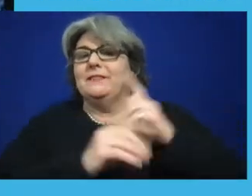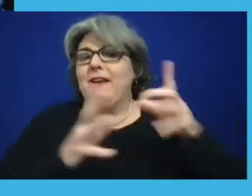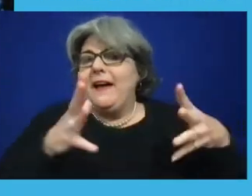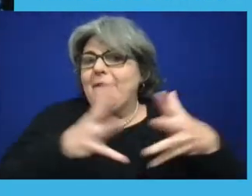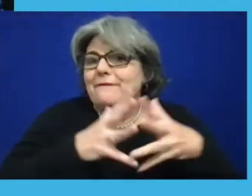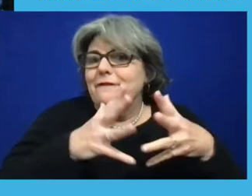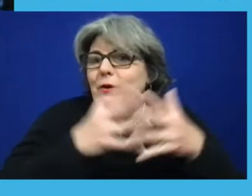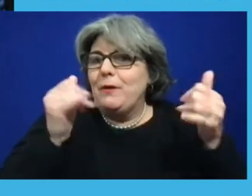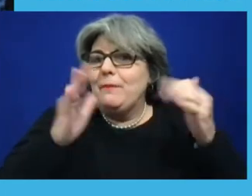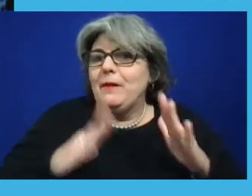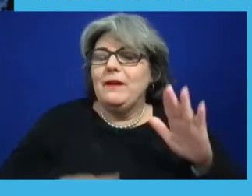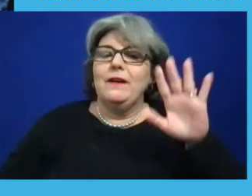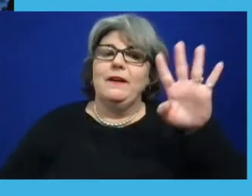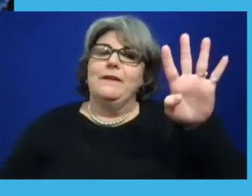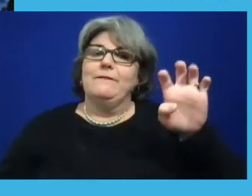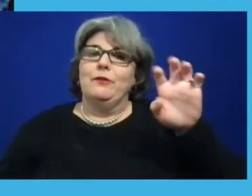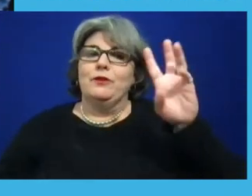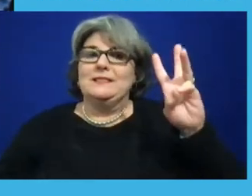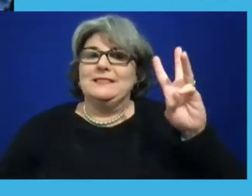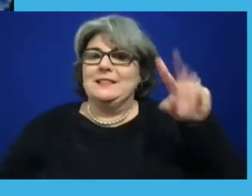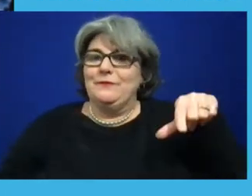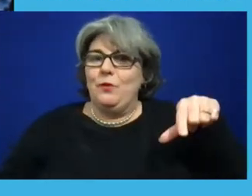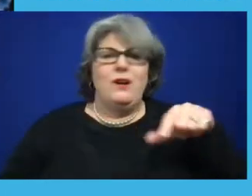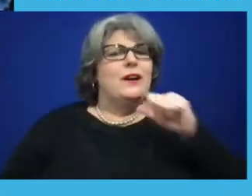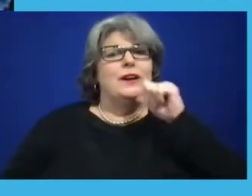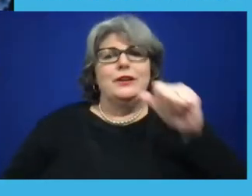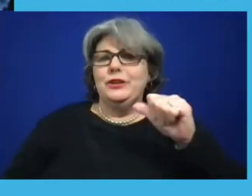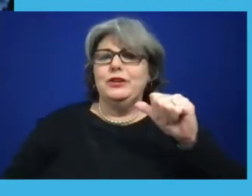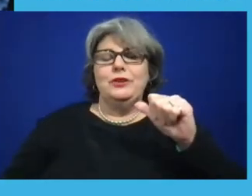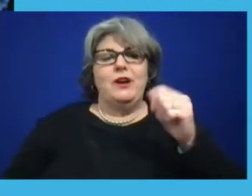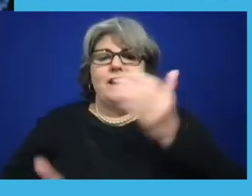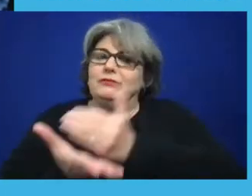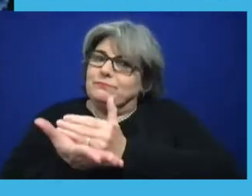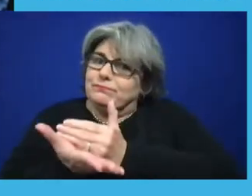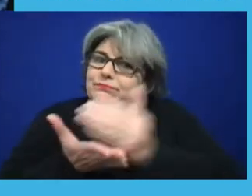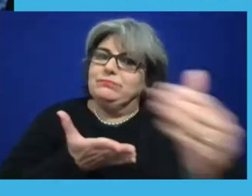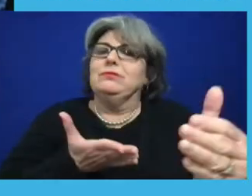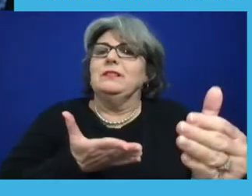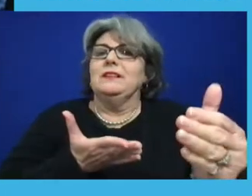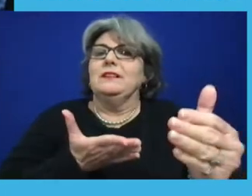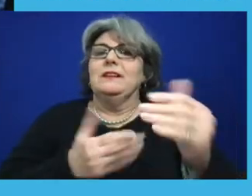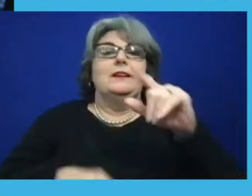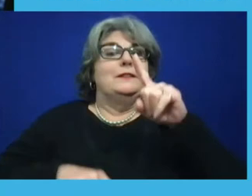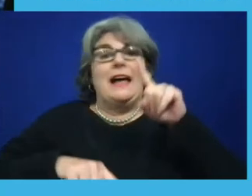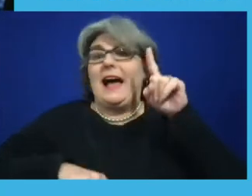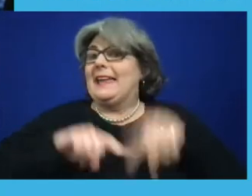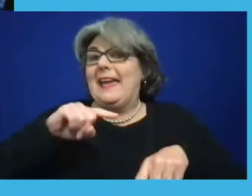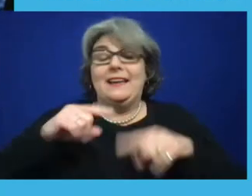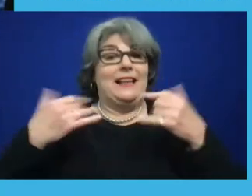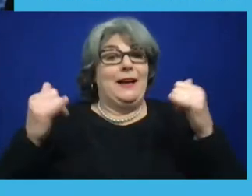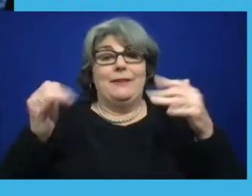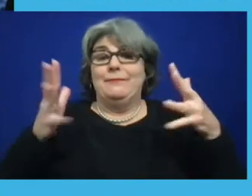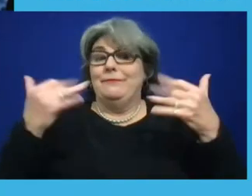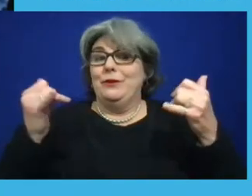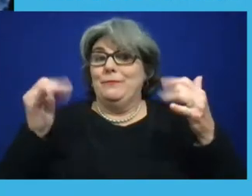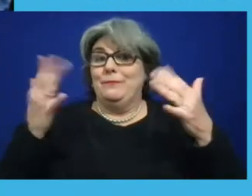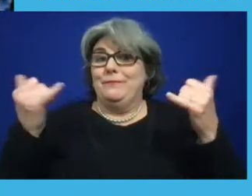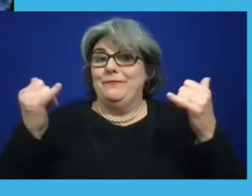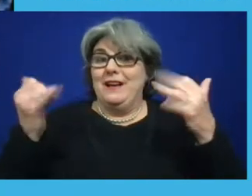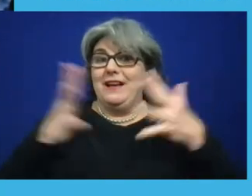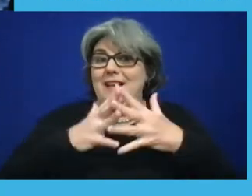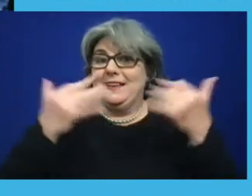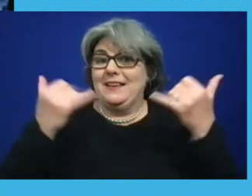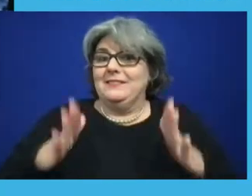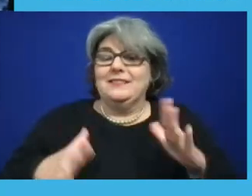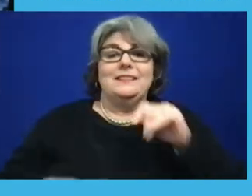some 300-pound defensive tackle who runs a 4.6 40? You'd have to scrape me off